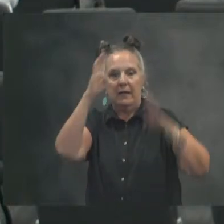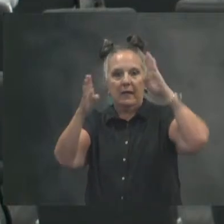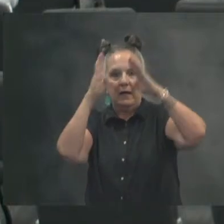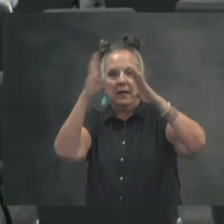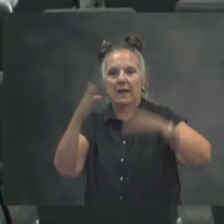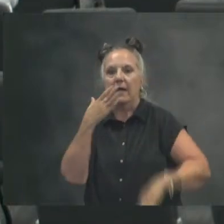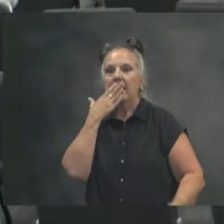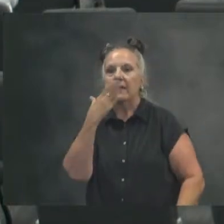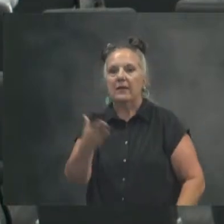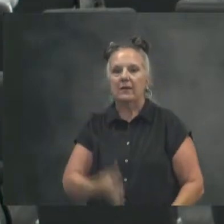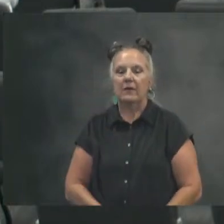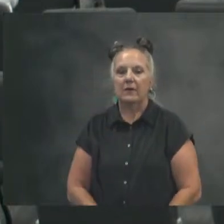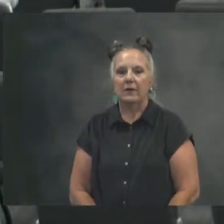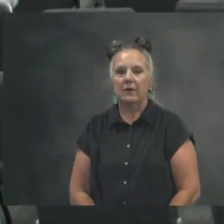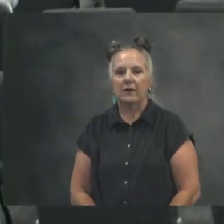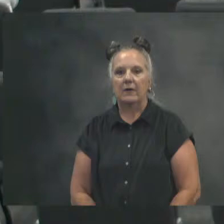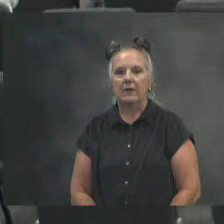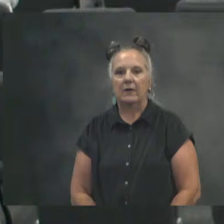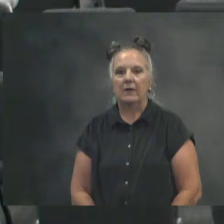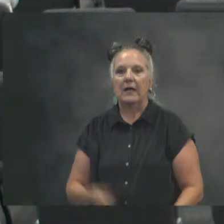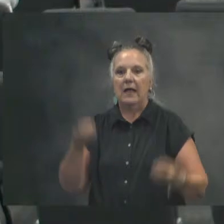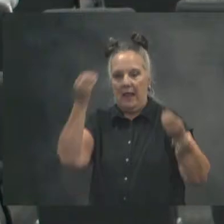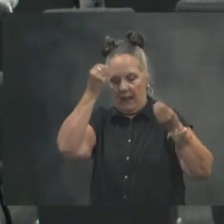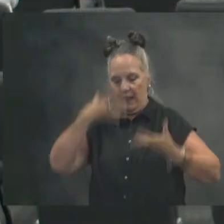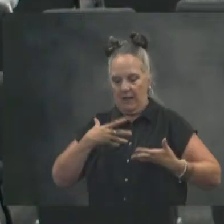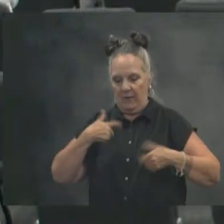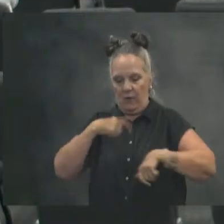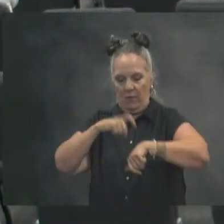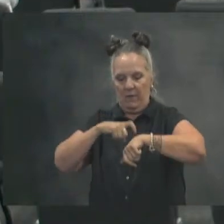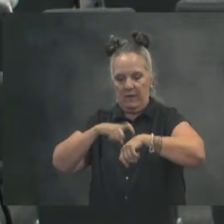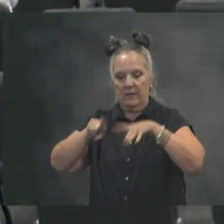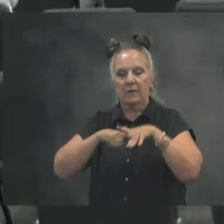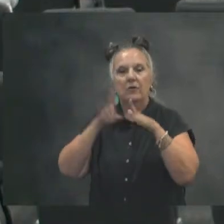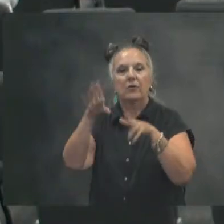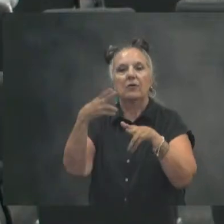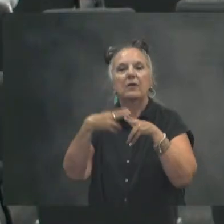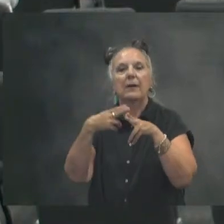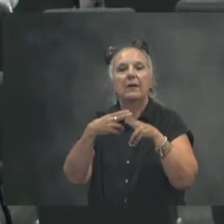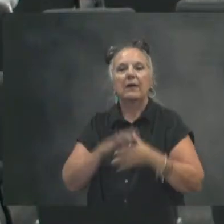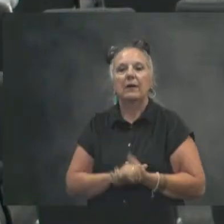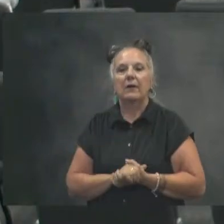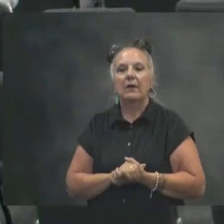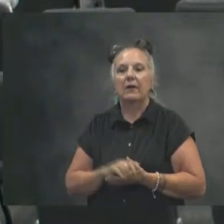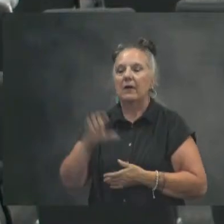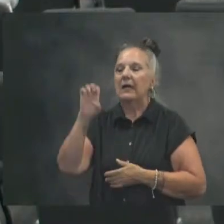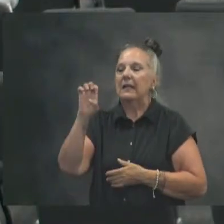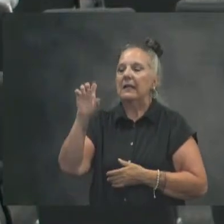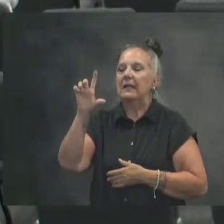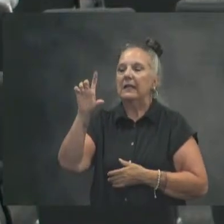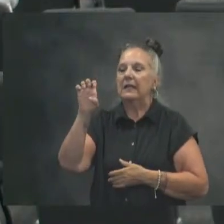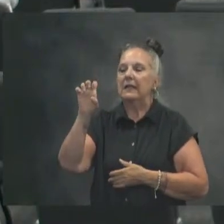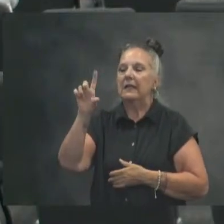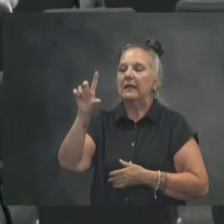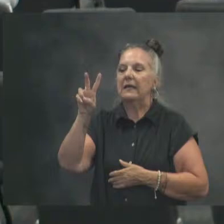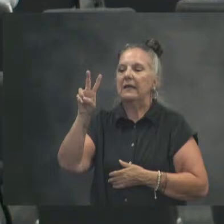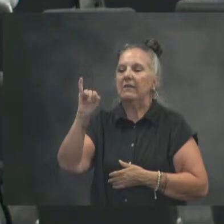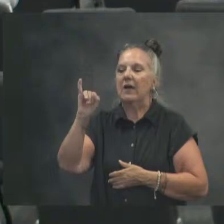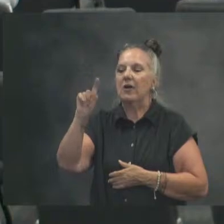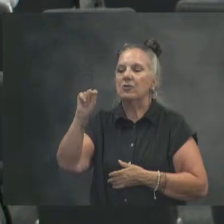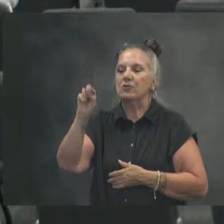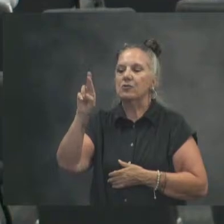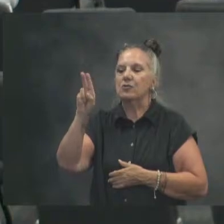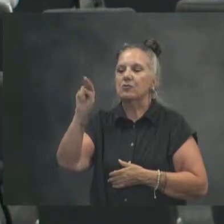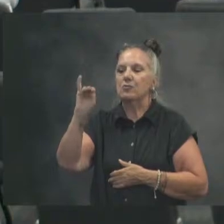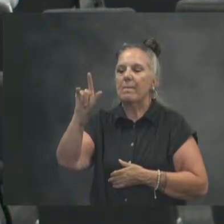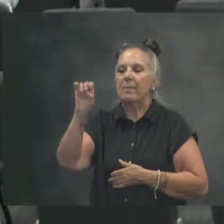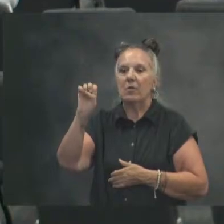you. Let me know when my time has started. And your name, sir? Levi Trumbull. Okay, Mr. Trumbull, there's a